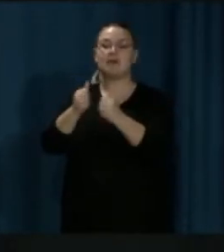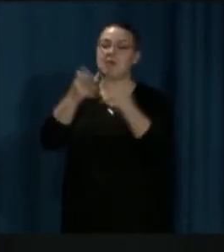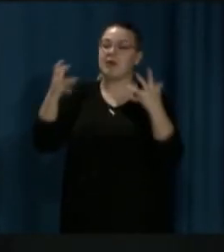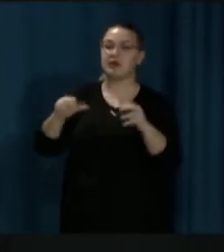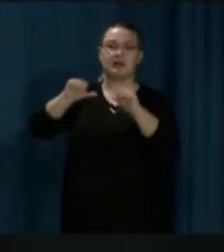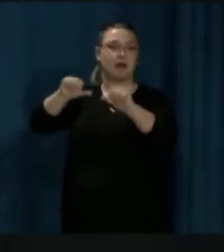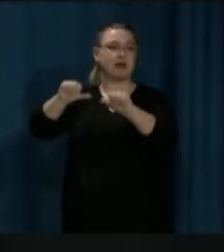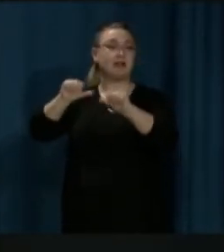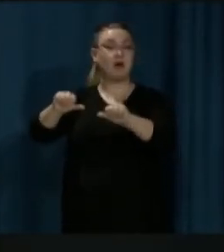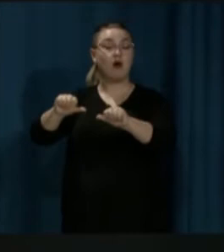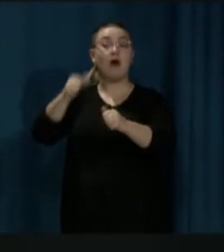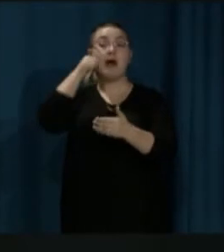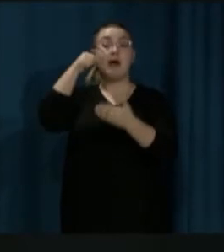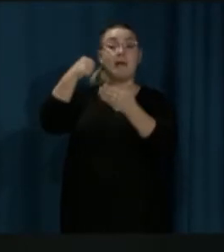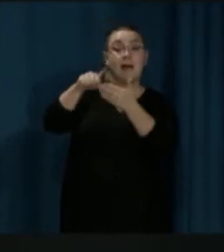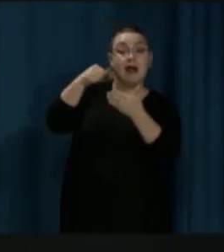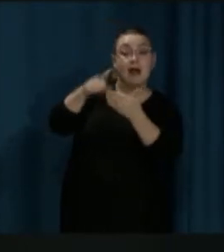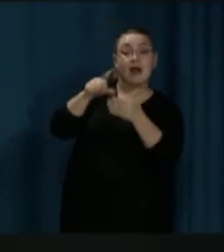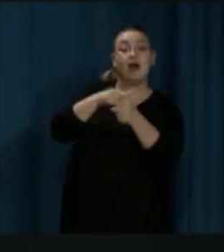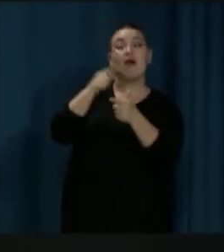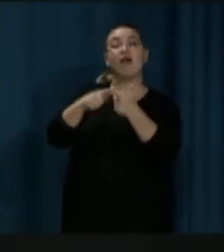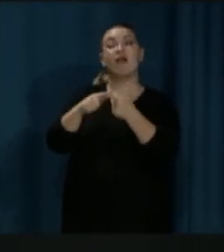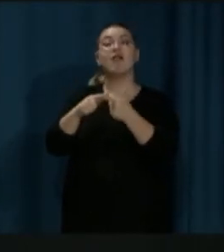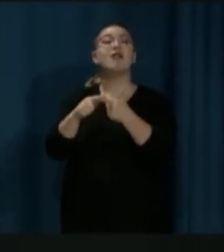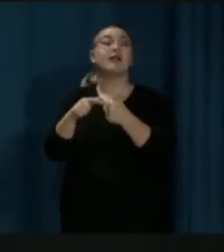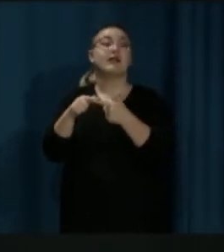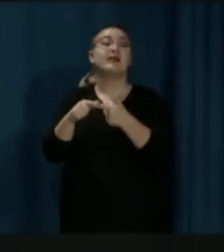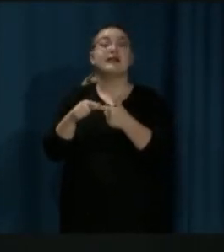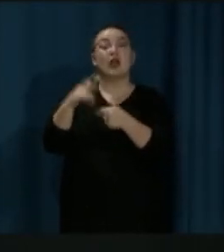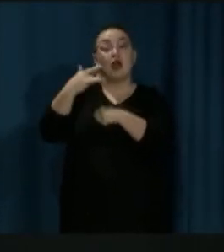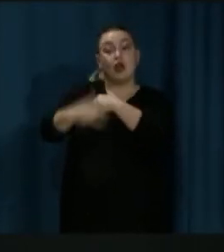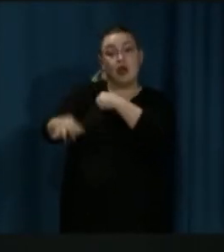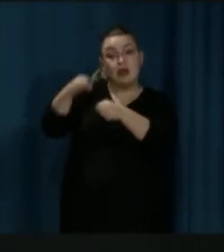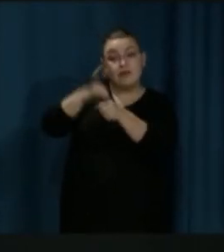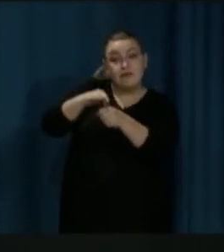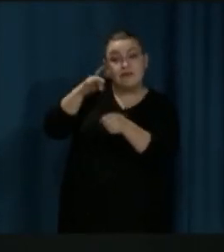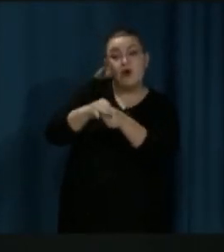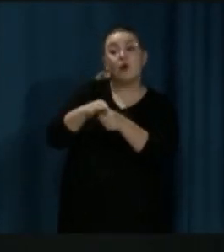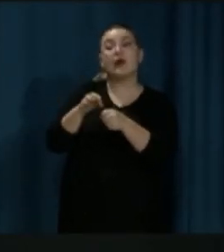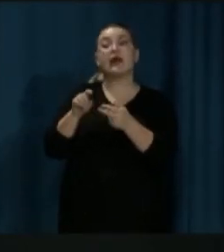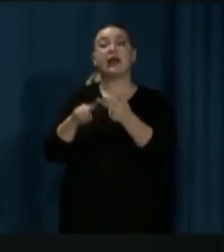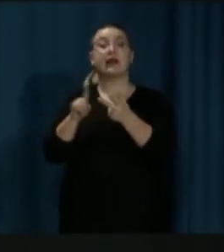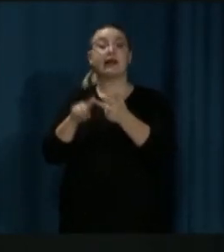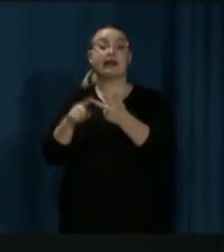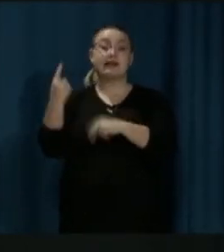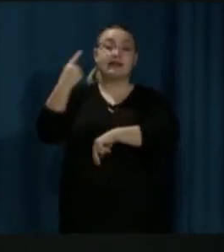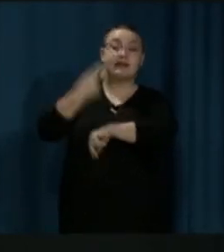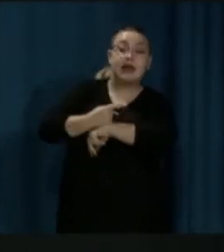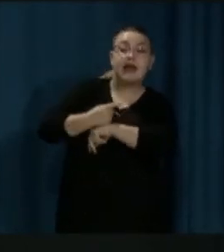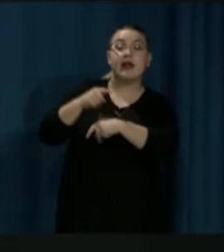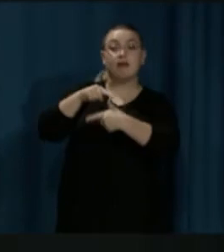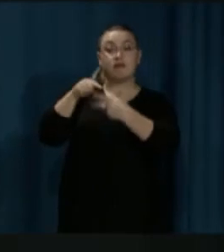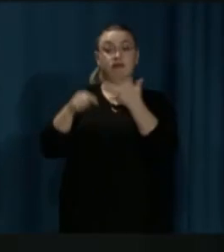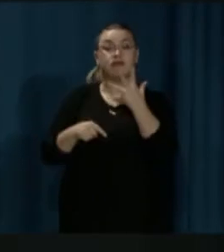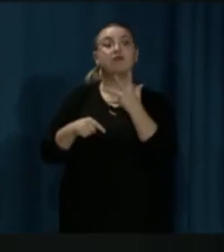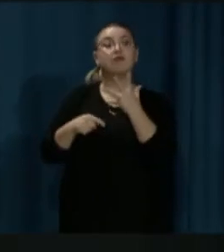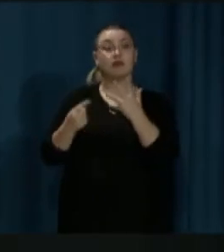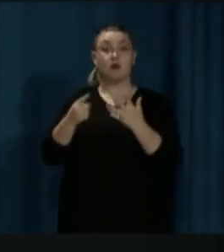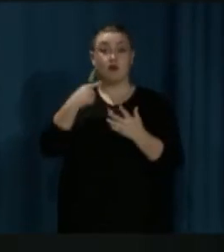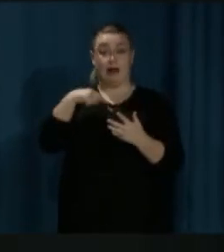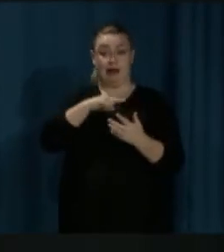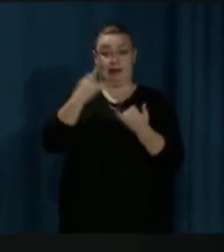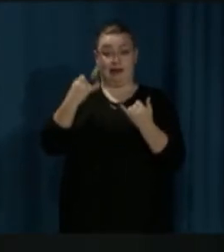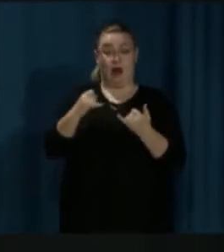voting opportunity or the absentee voting opportunity, right? In Ohio, we're unrestricted absentee voting state, right?